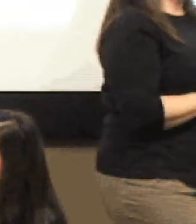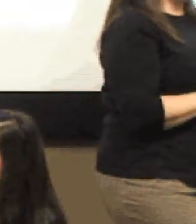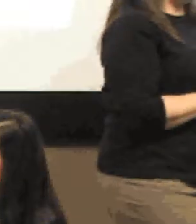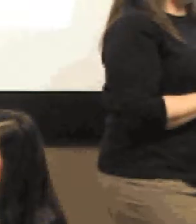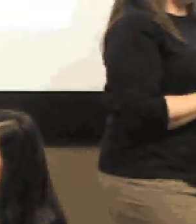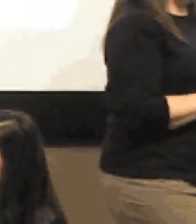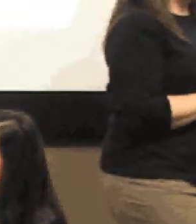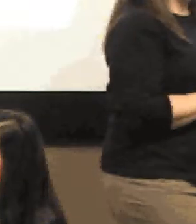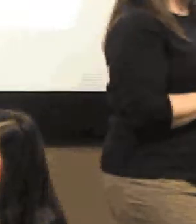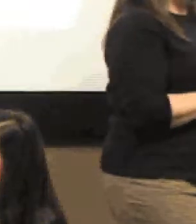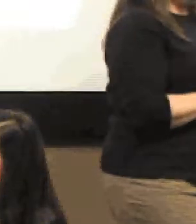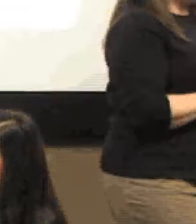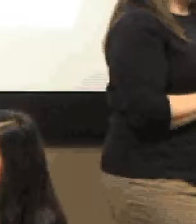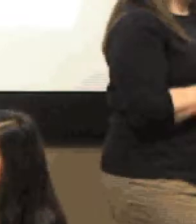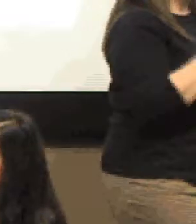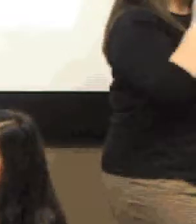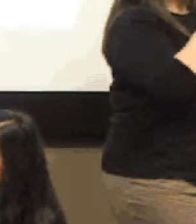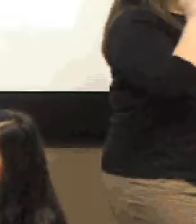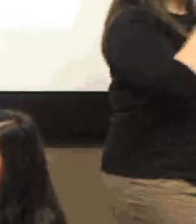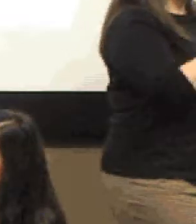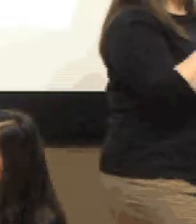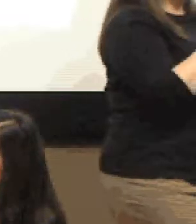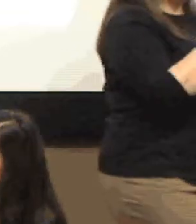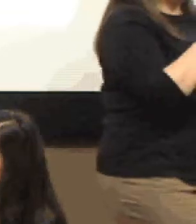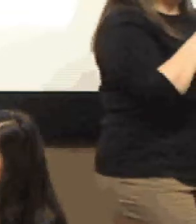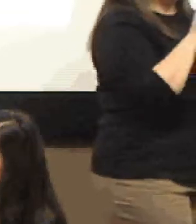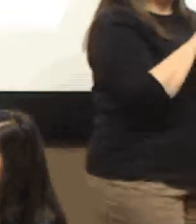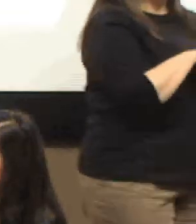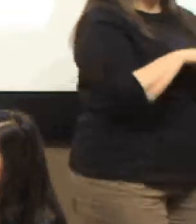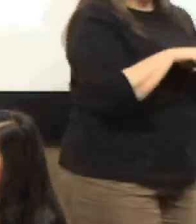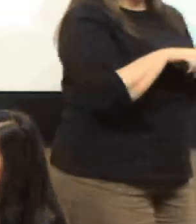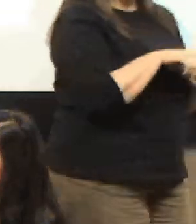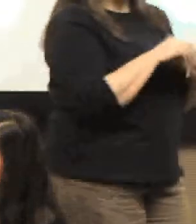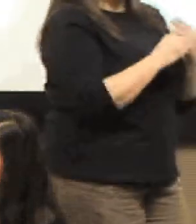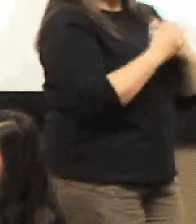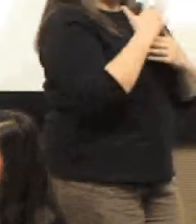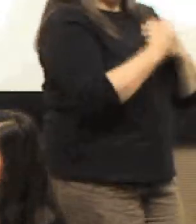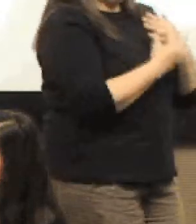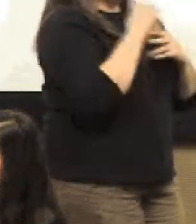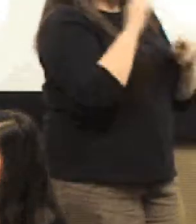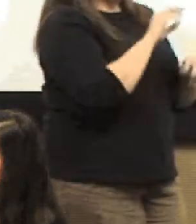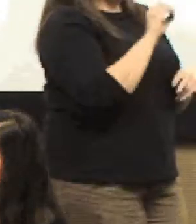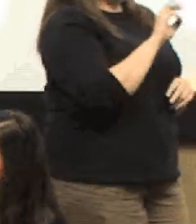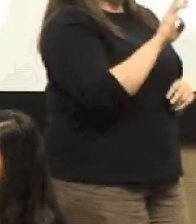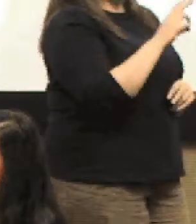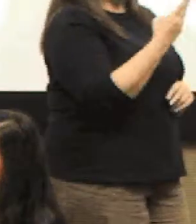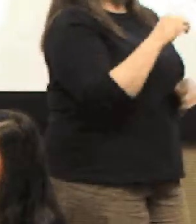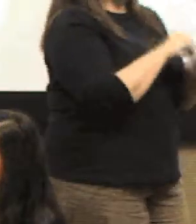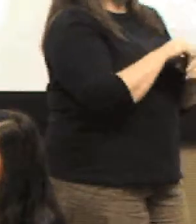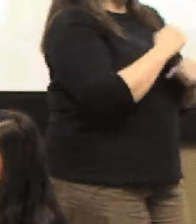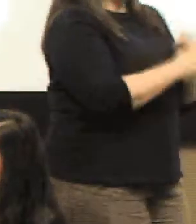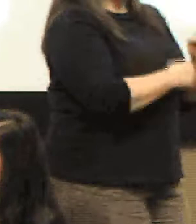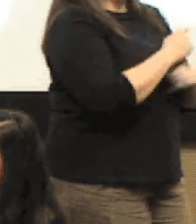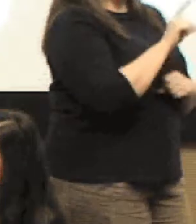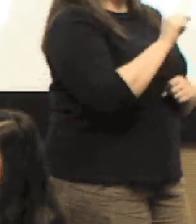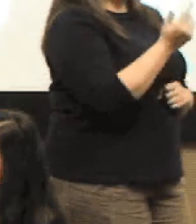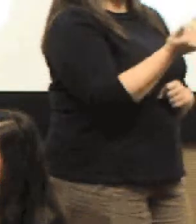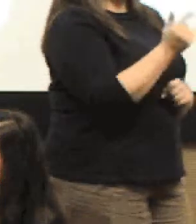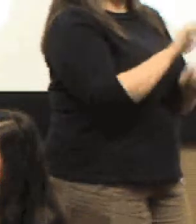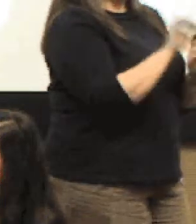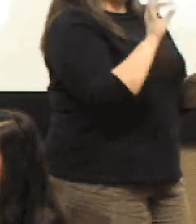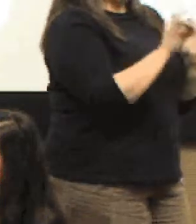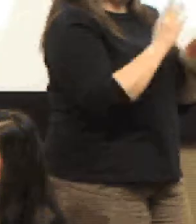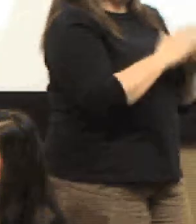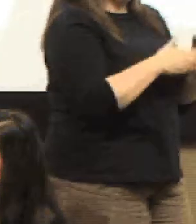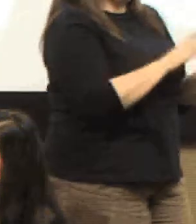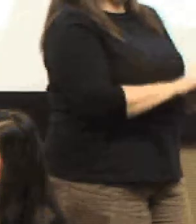in the media story that you have to look to the coast. I mean, you can look at the Omaha World Herald in 2013, and I bet you could pick out some ways